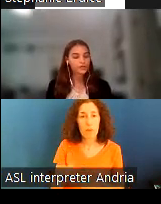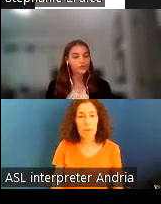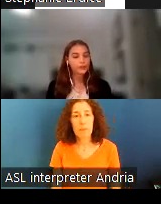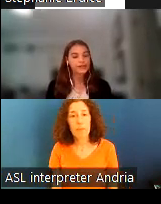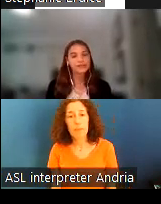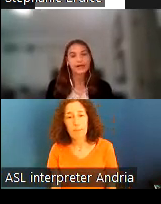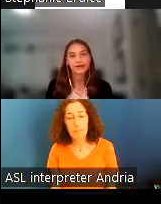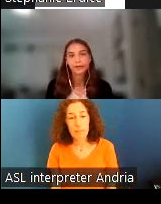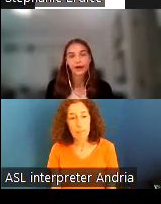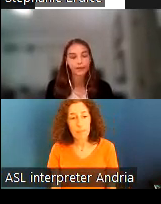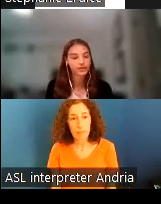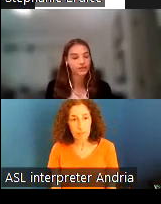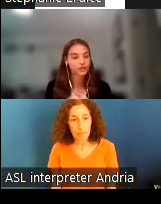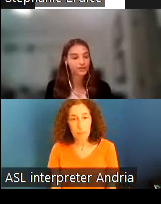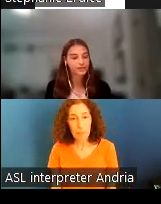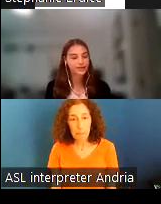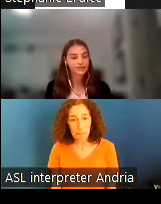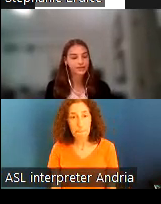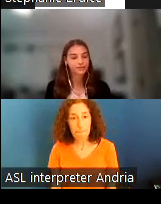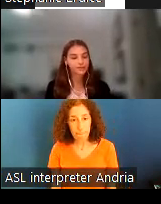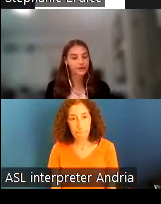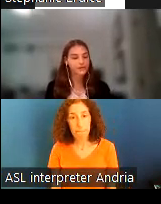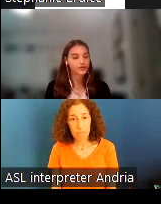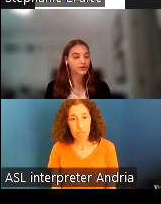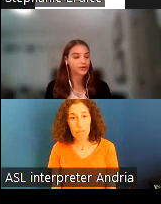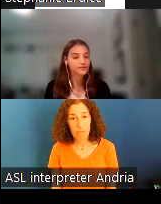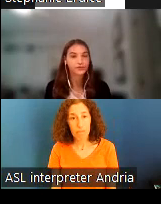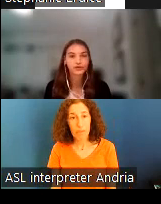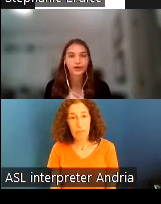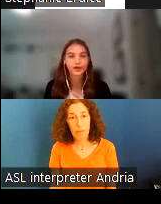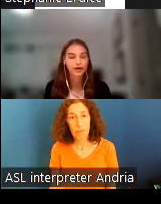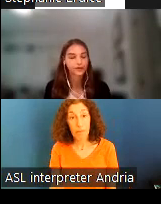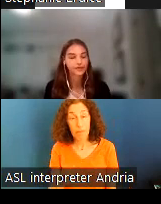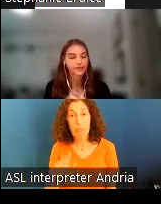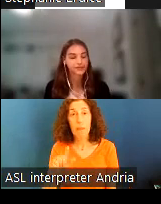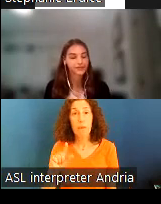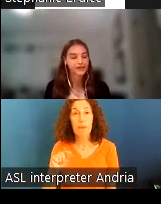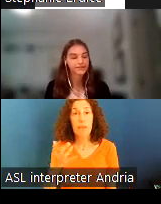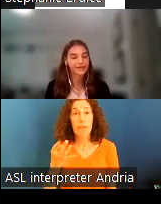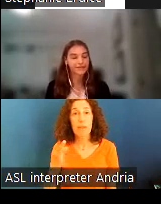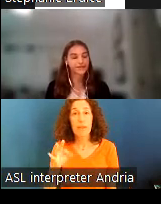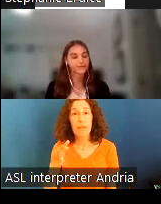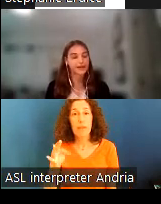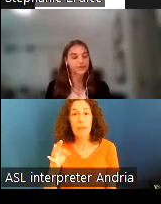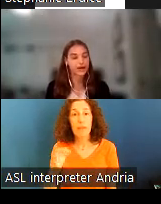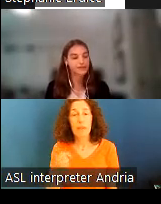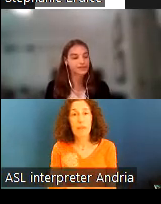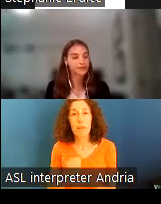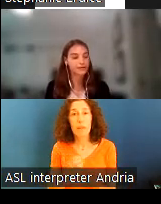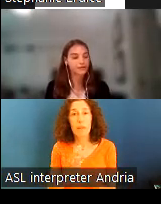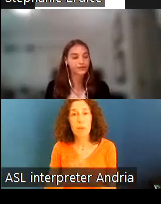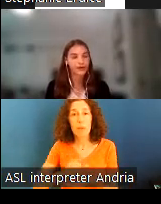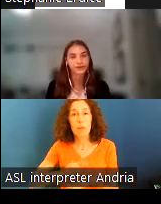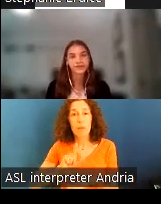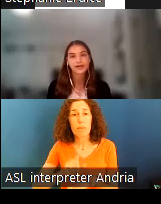So, according to a study published in 2019 from the Journal of Social Work on predictors of secondary traumatic